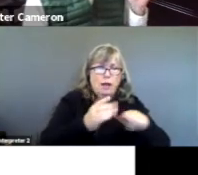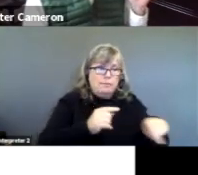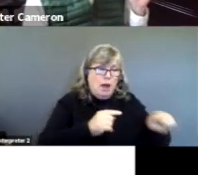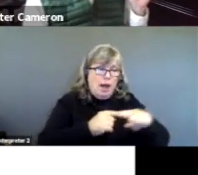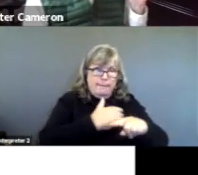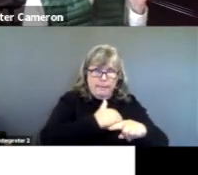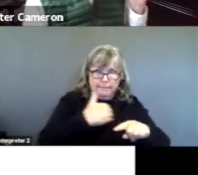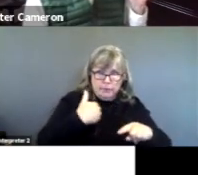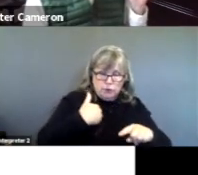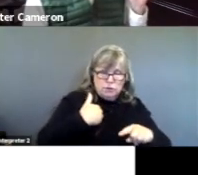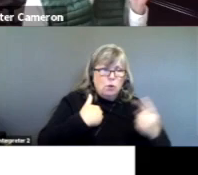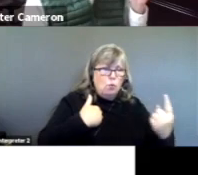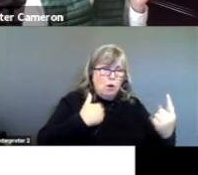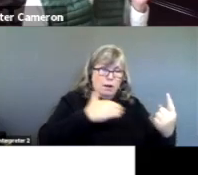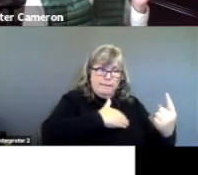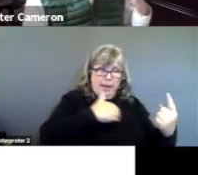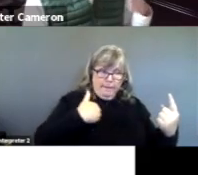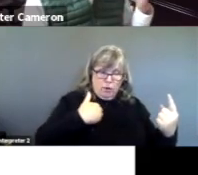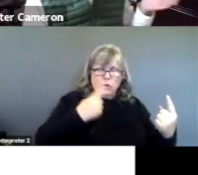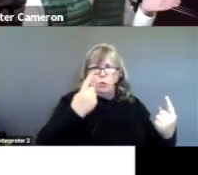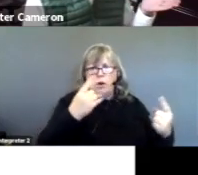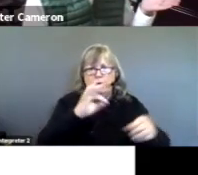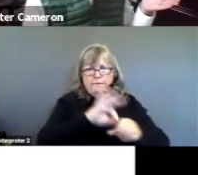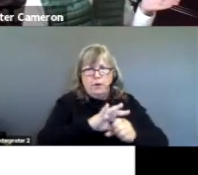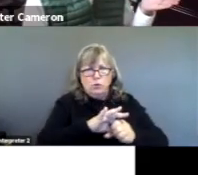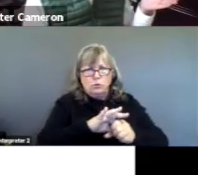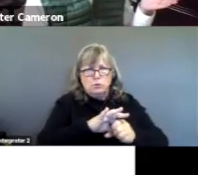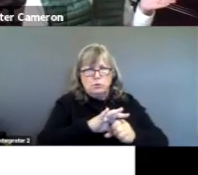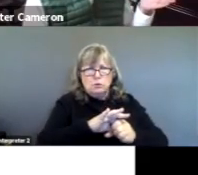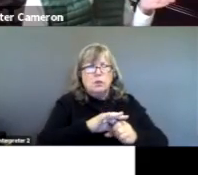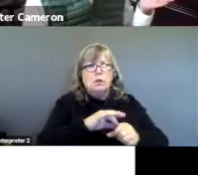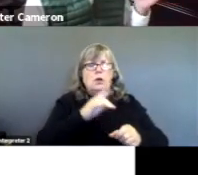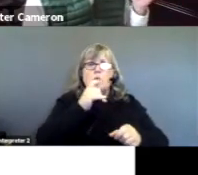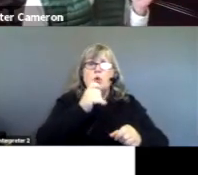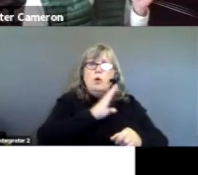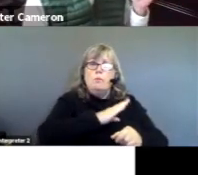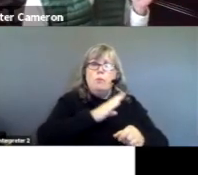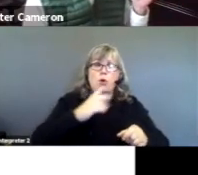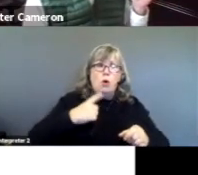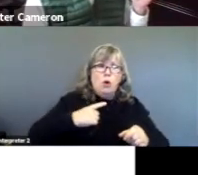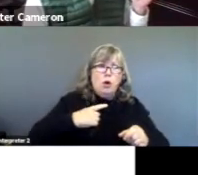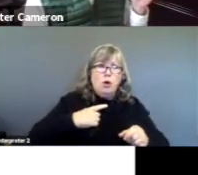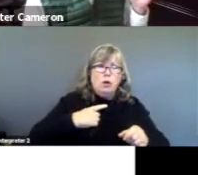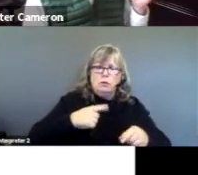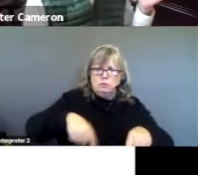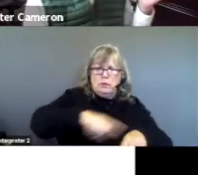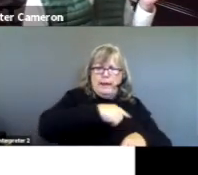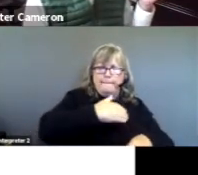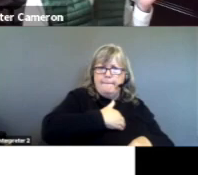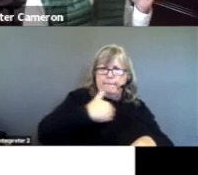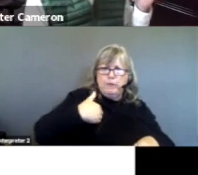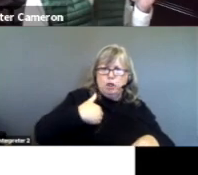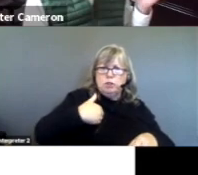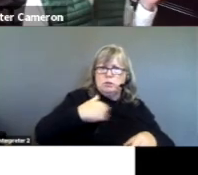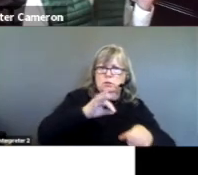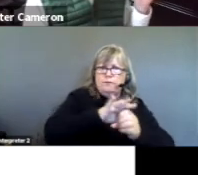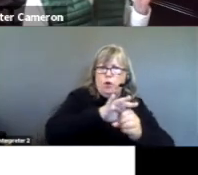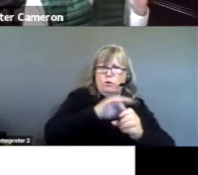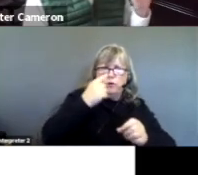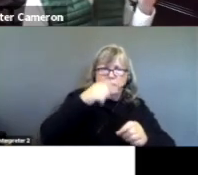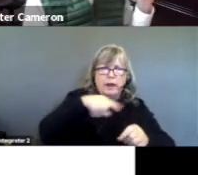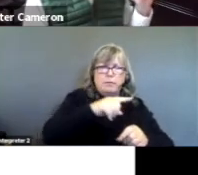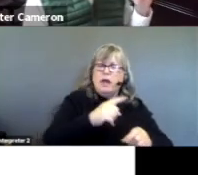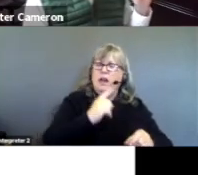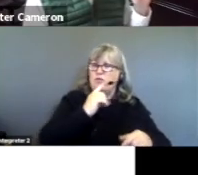vote. And the board is elected by the members. And, it runs like any